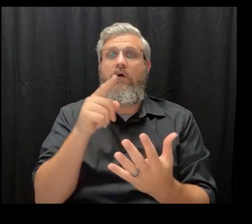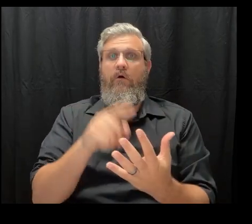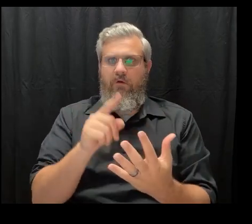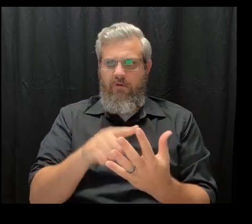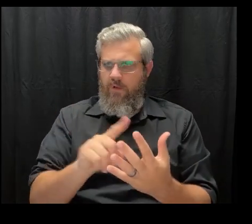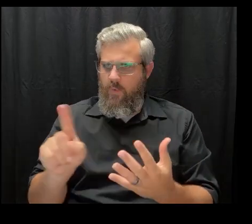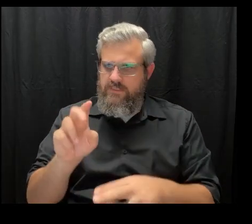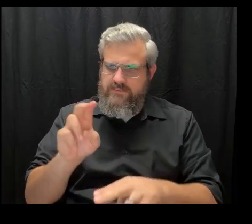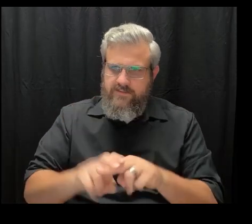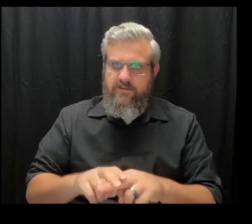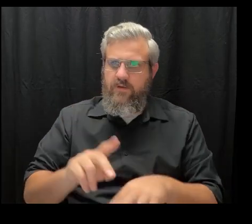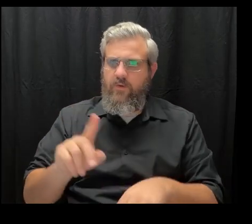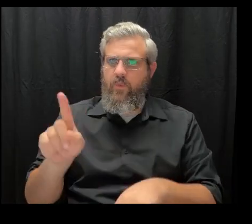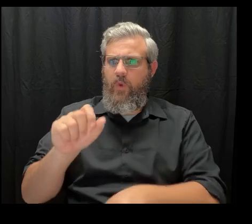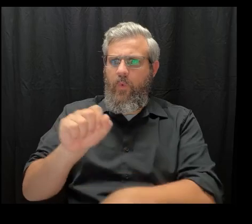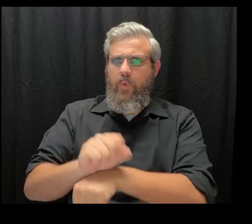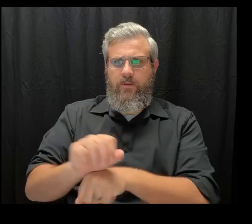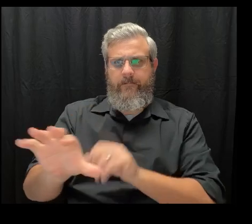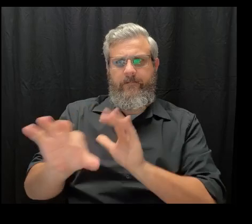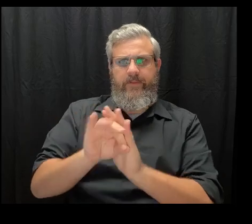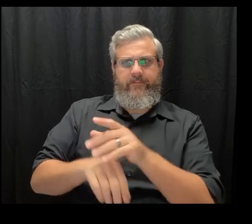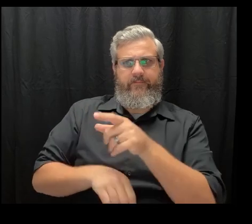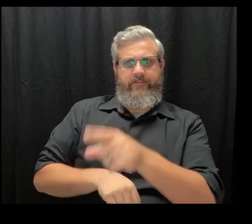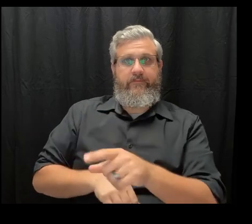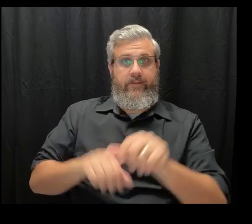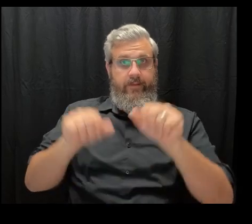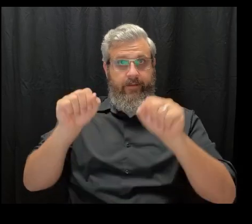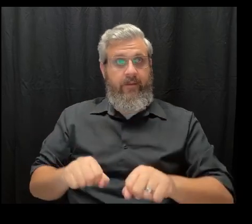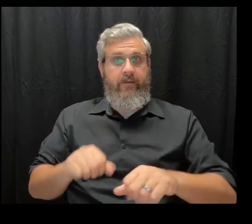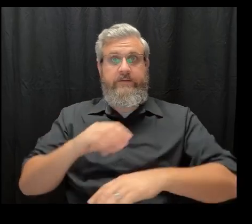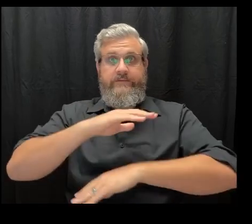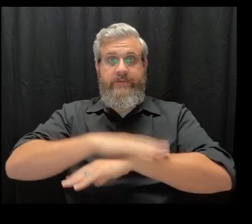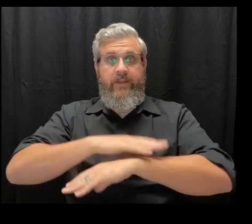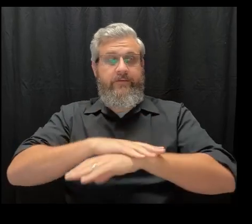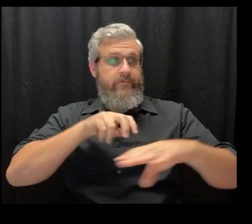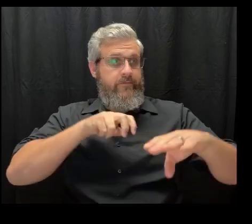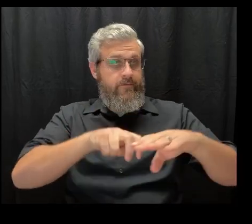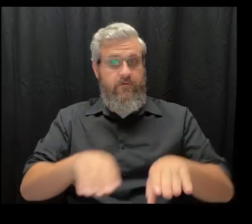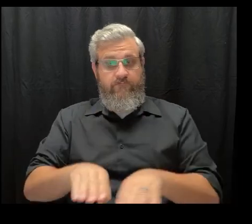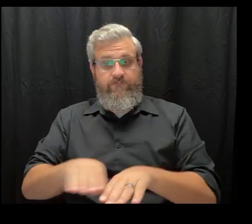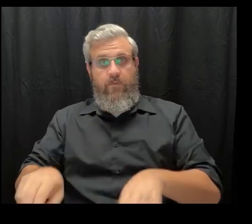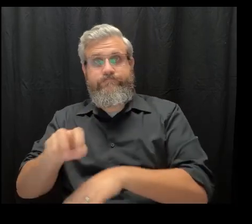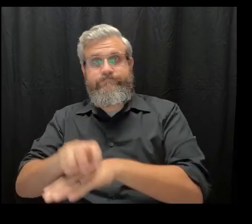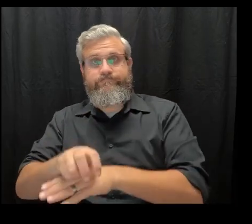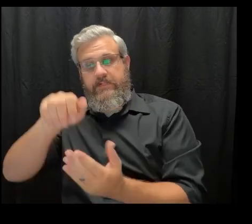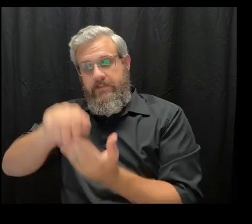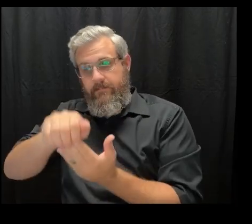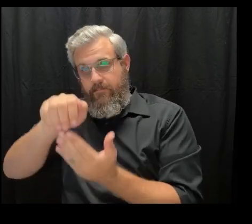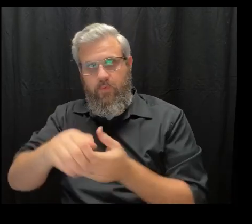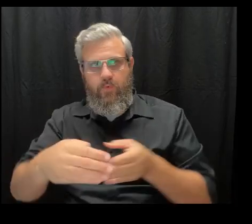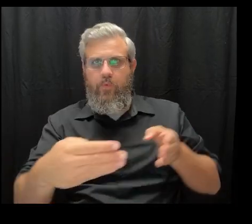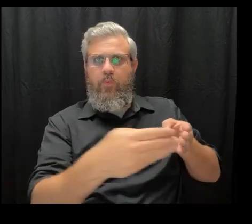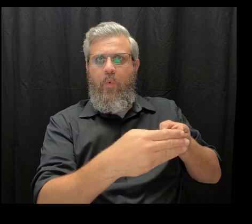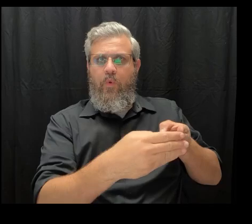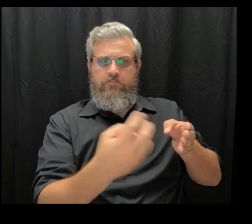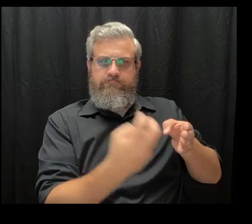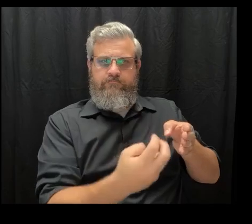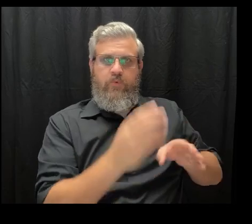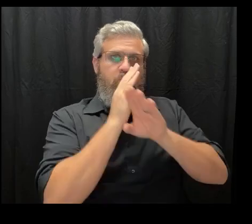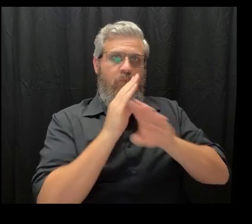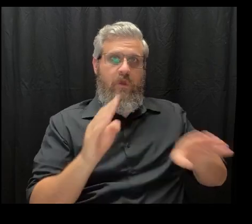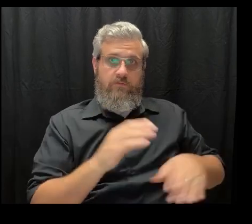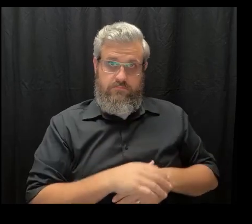work area. Allow students to work at a desk, on the floor with a clipboard, or in a quiet corner. Choose